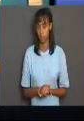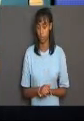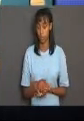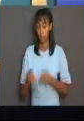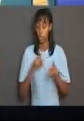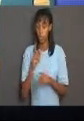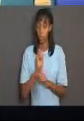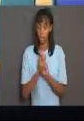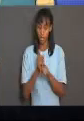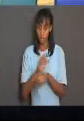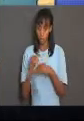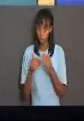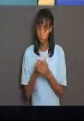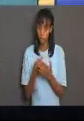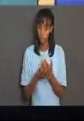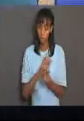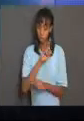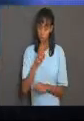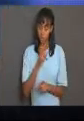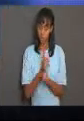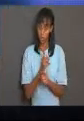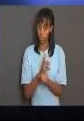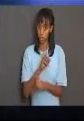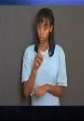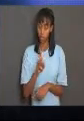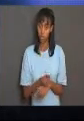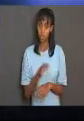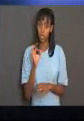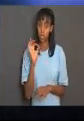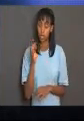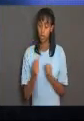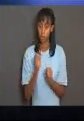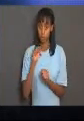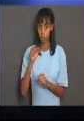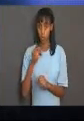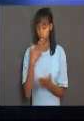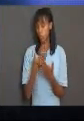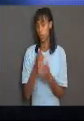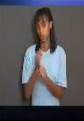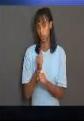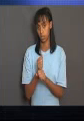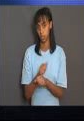Did you answer all of the questions correctly? If so, well done.